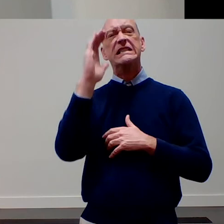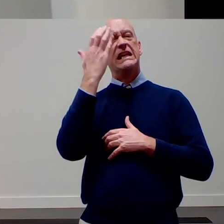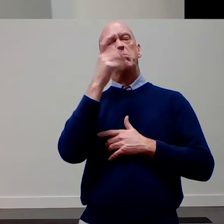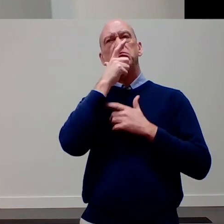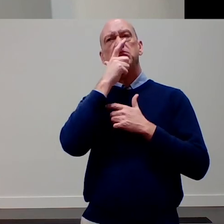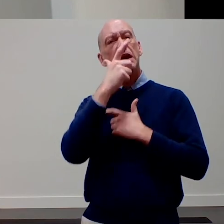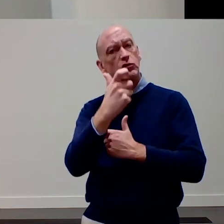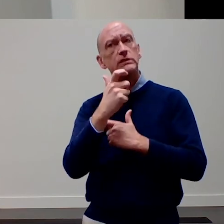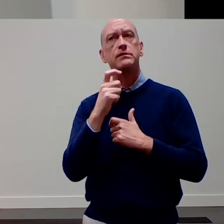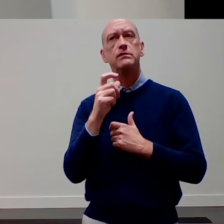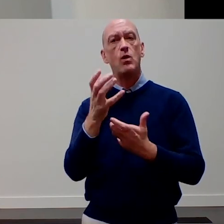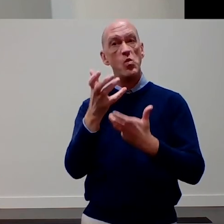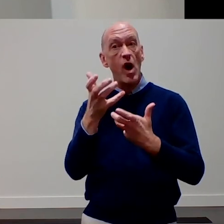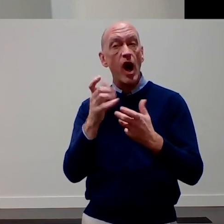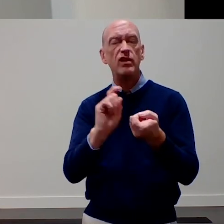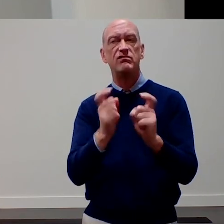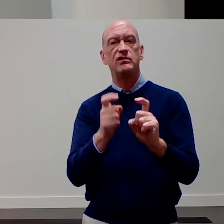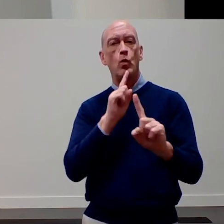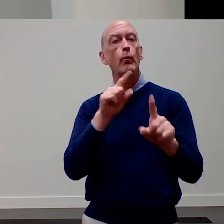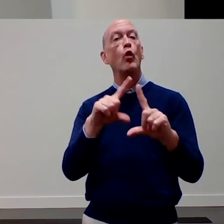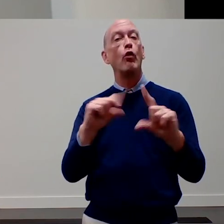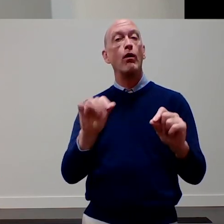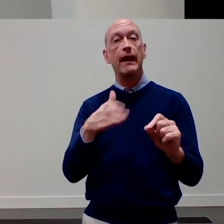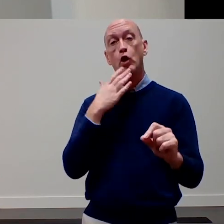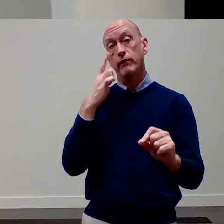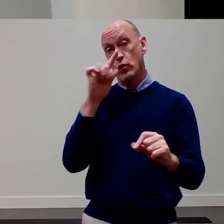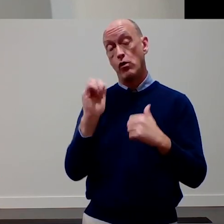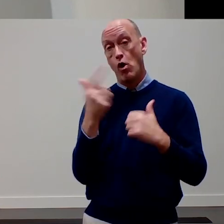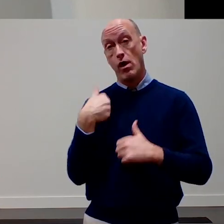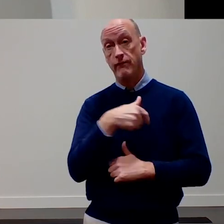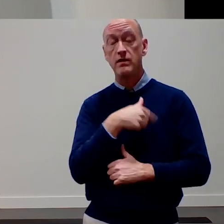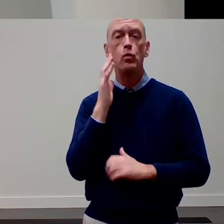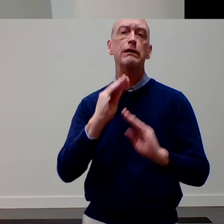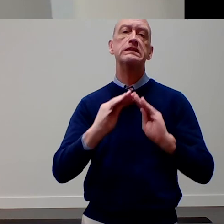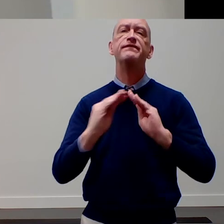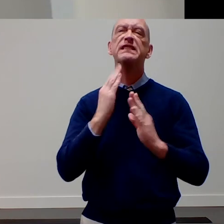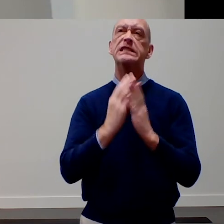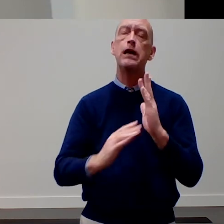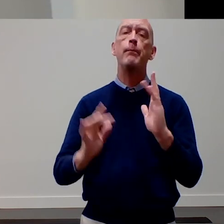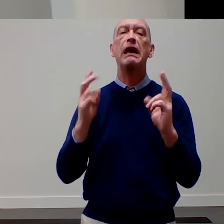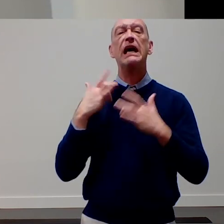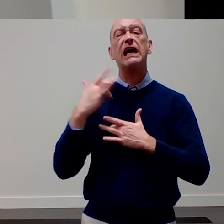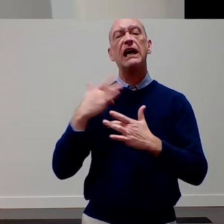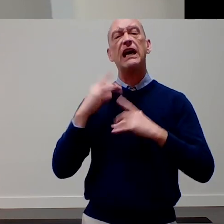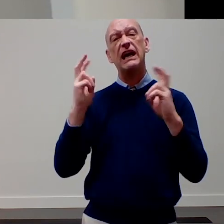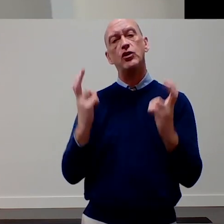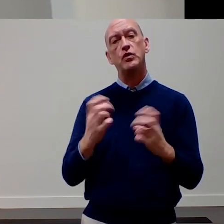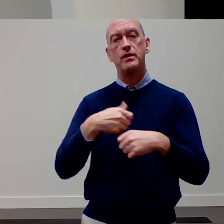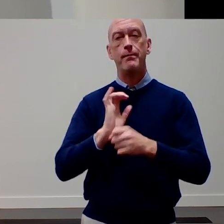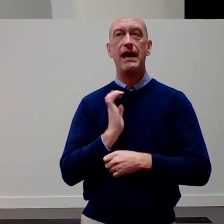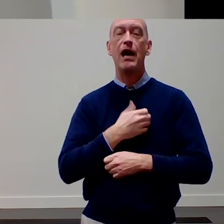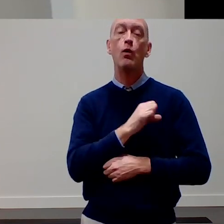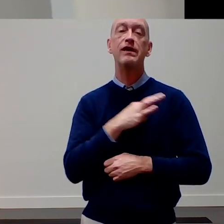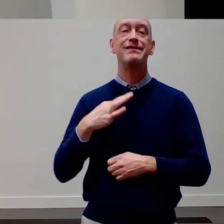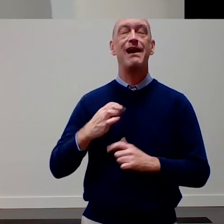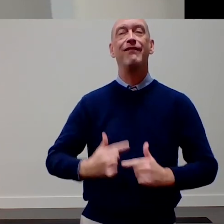cannot, before COVID, say TPS educators were not doing a good job providing quality education to our children and